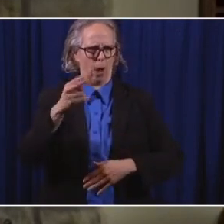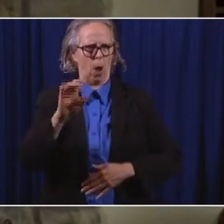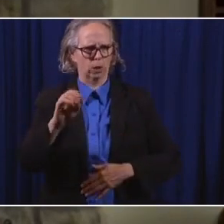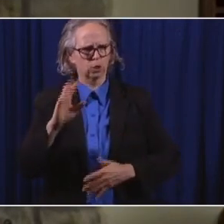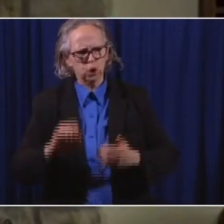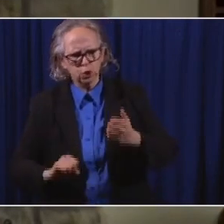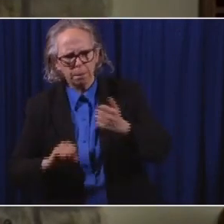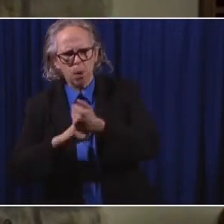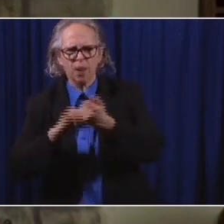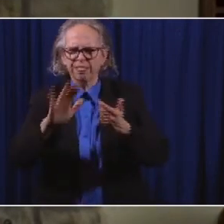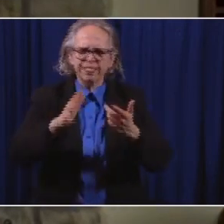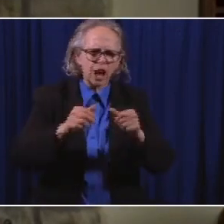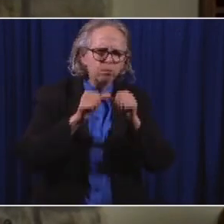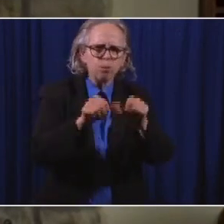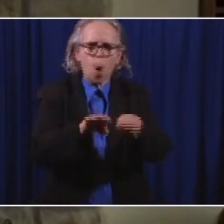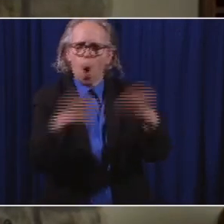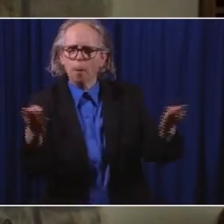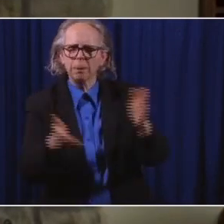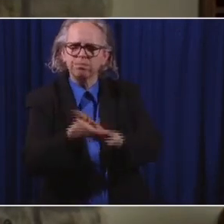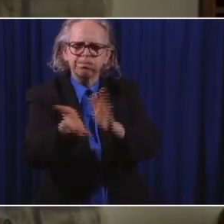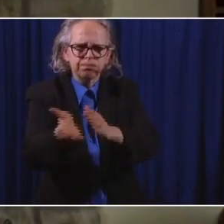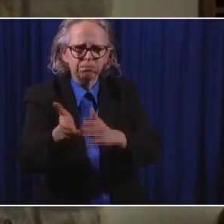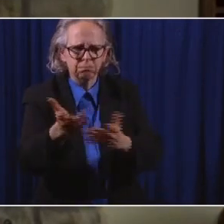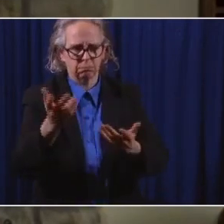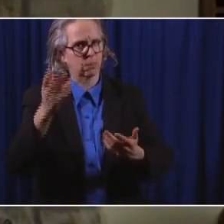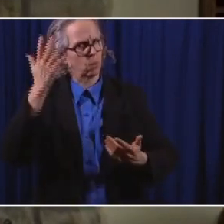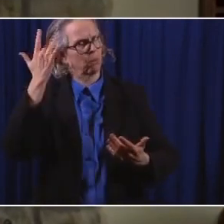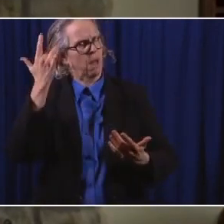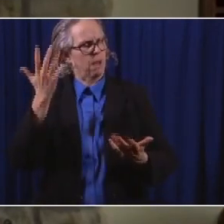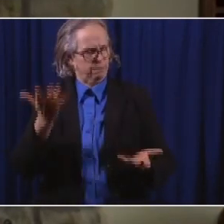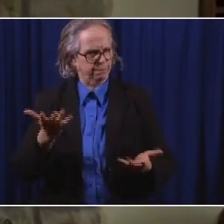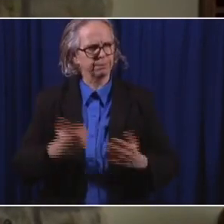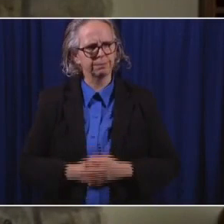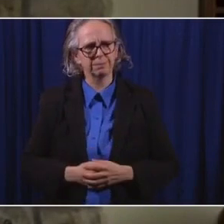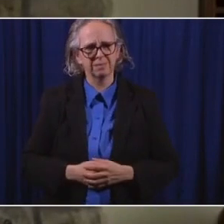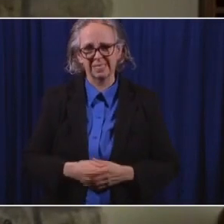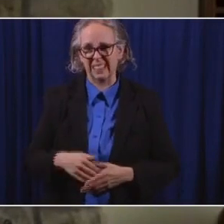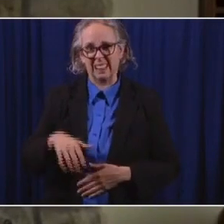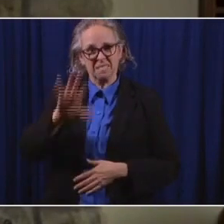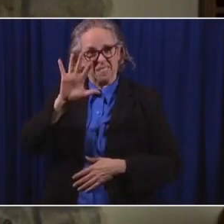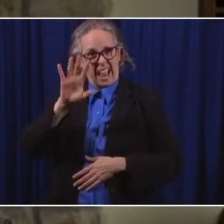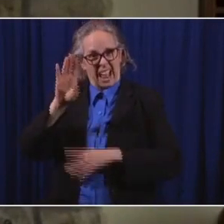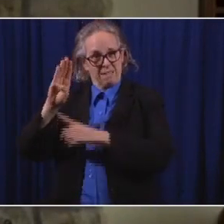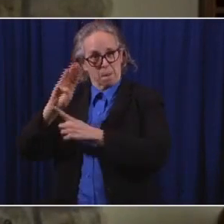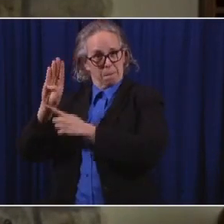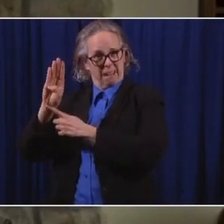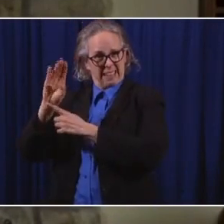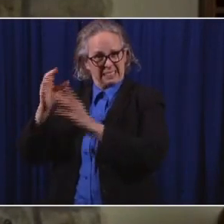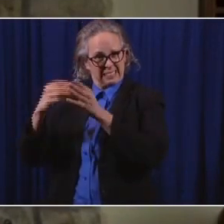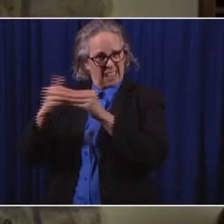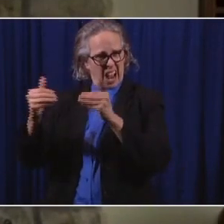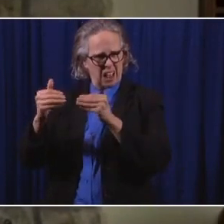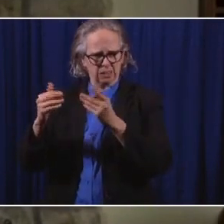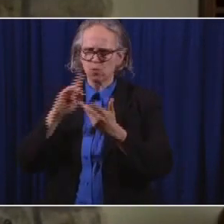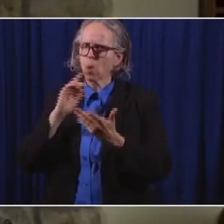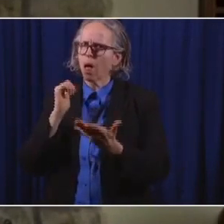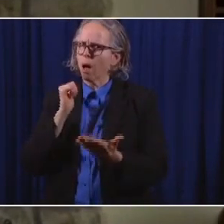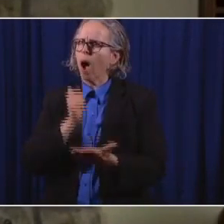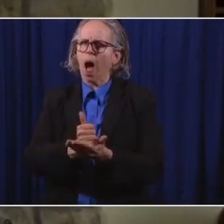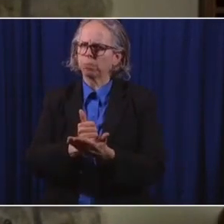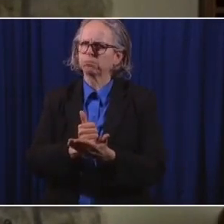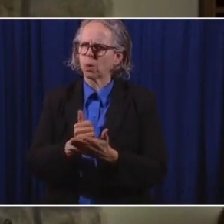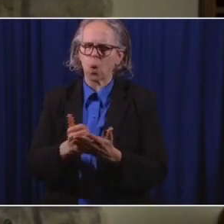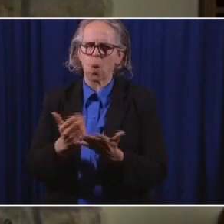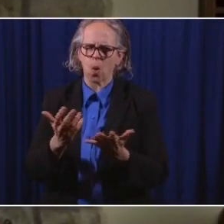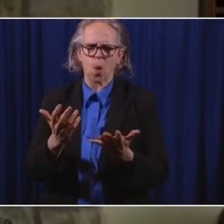but keep people working. So that $5 billion we think is important. It doesn't certainly solve every